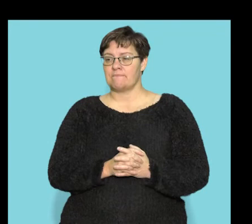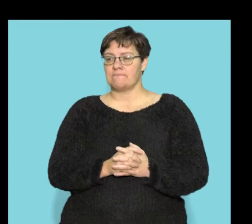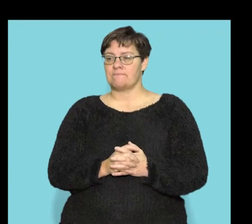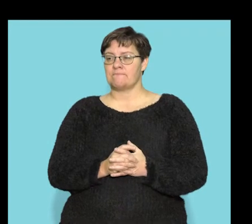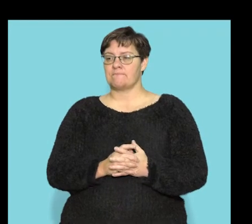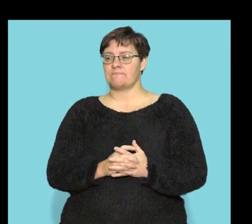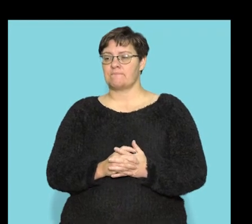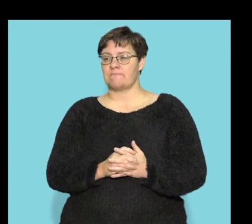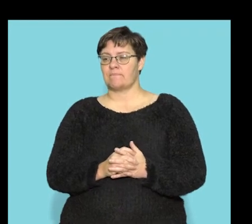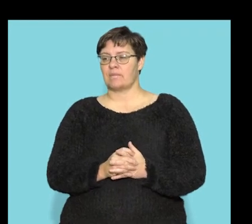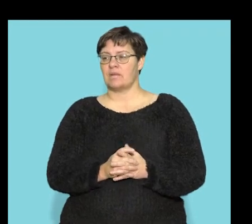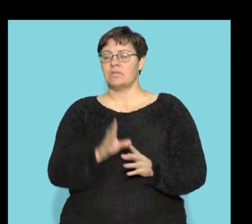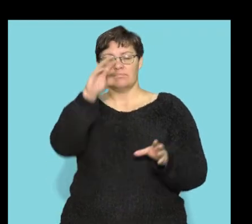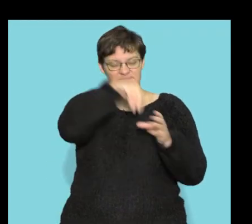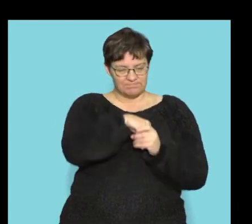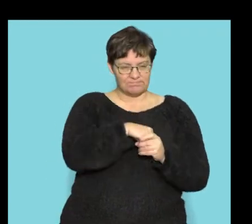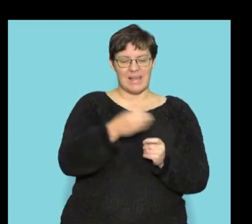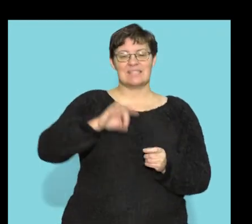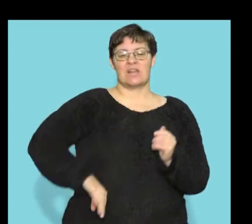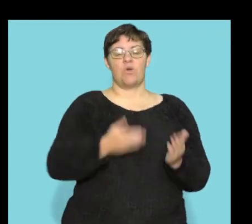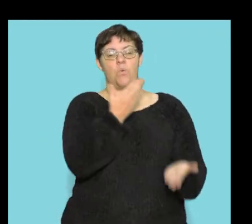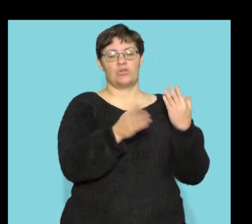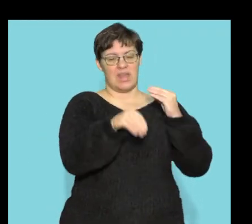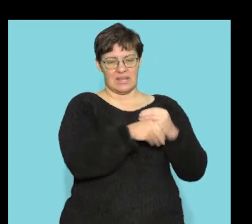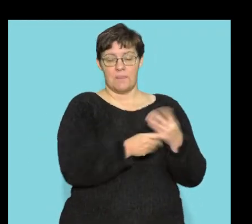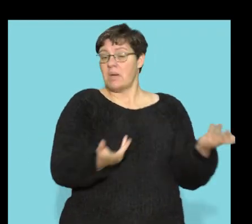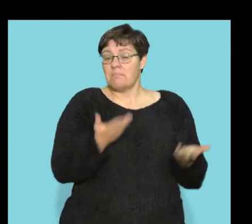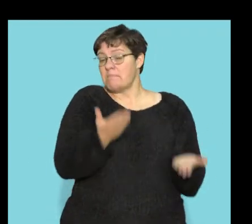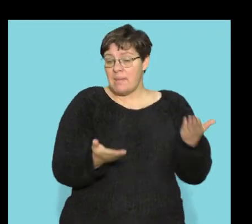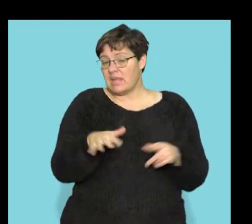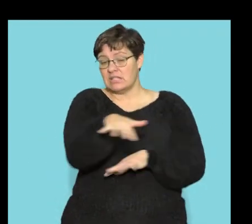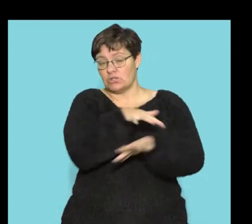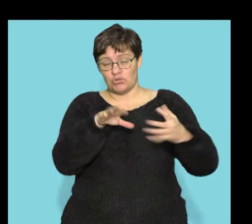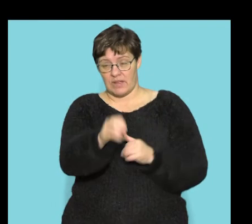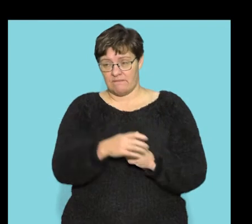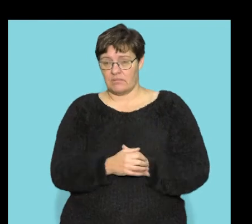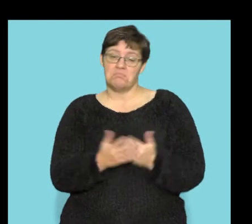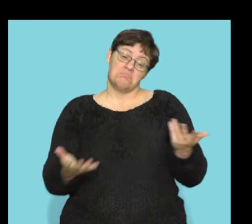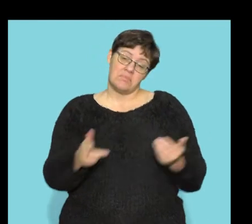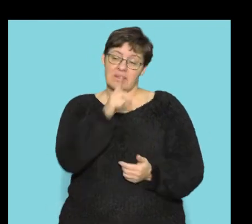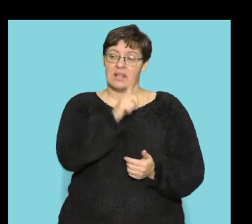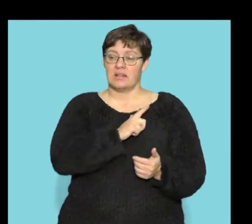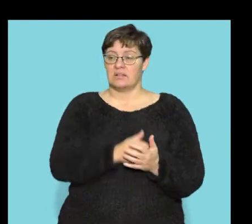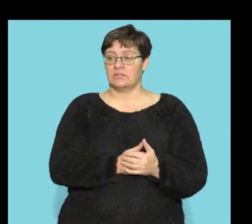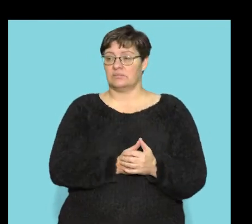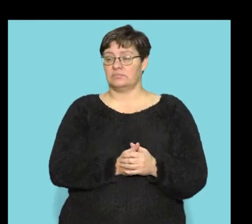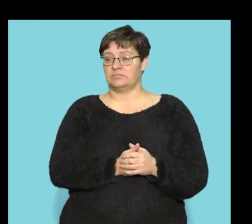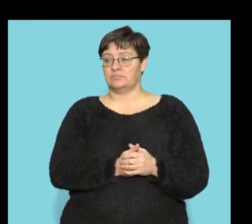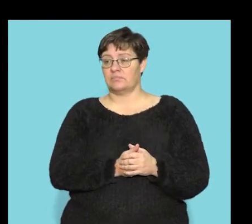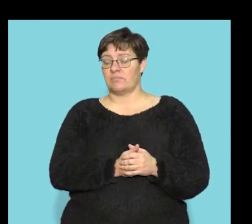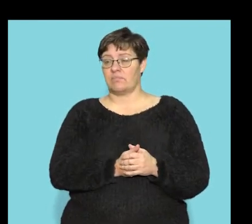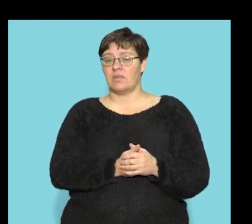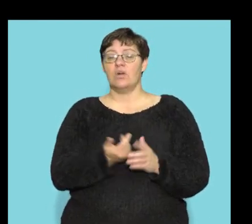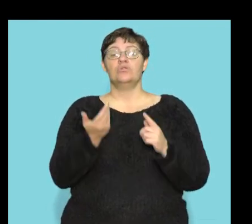as part of salaries and wages, but you could have a situation where you are told, show your employer's